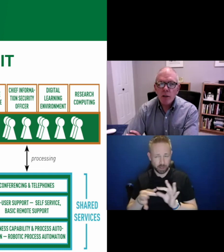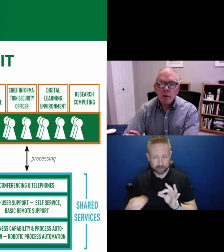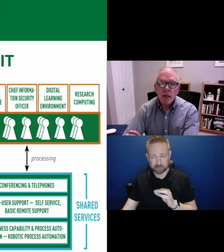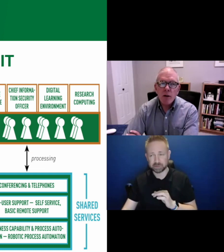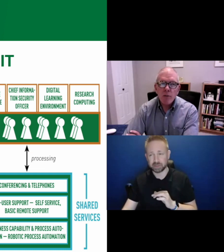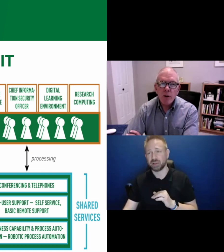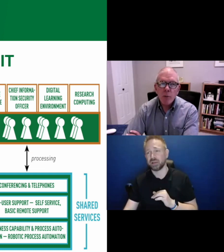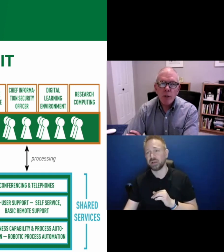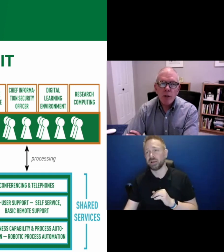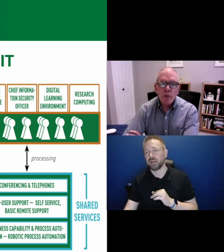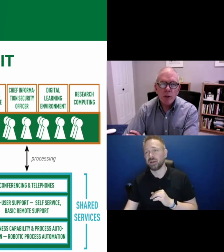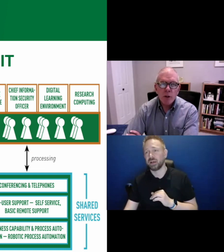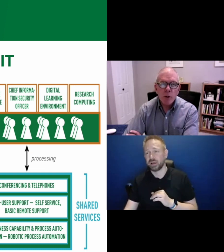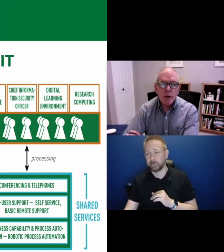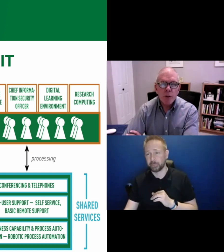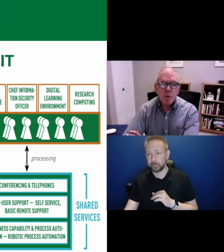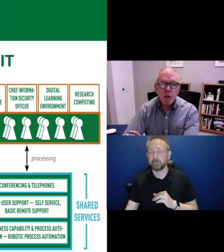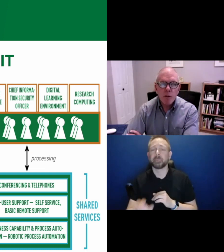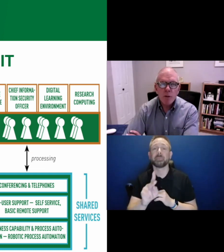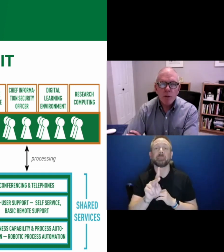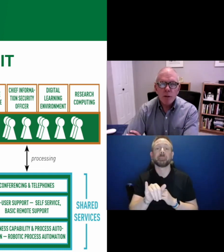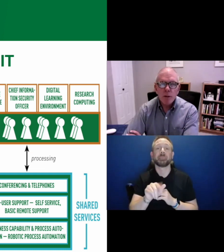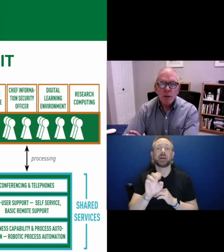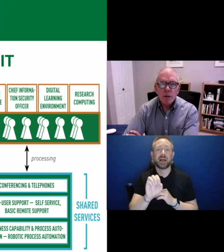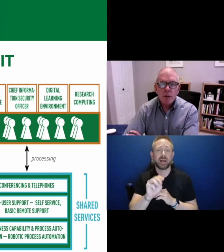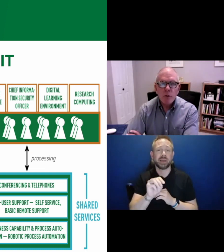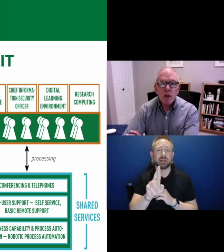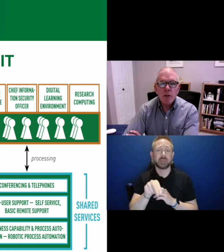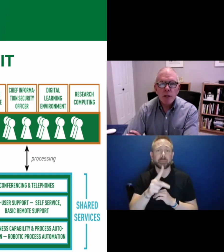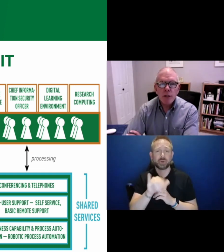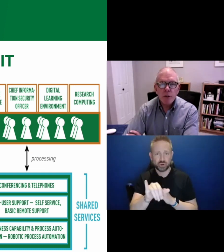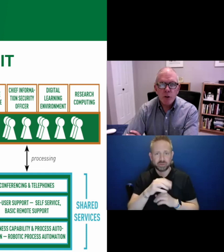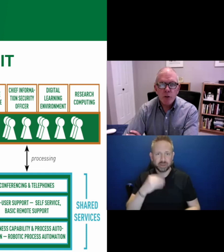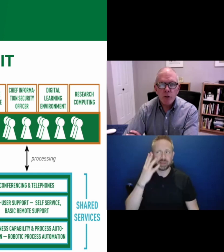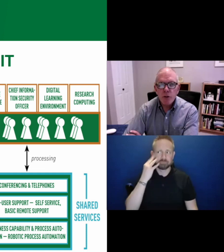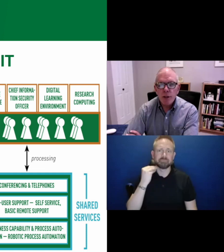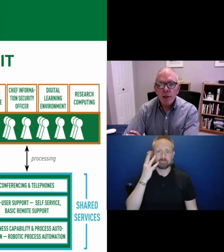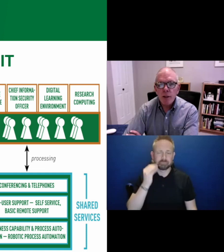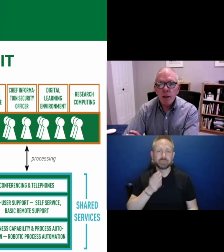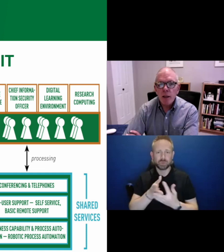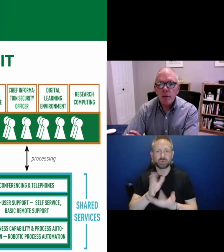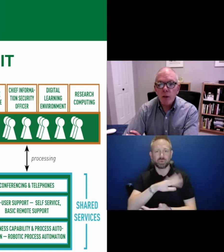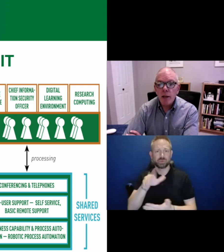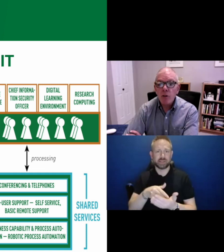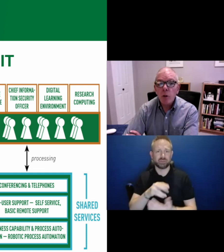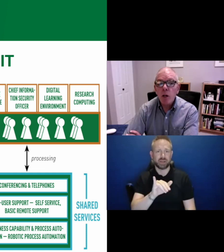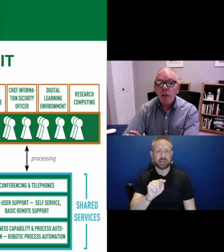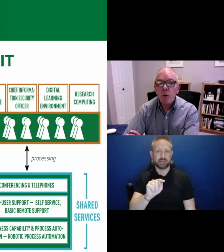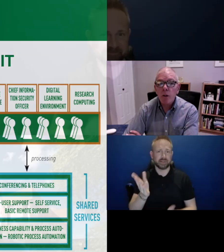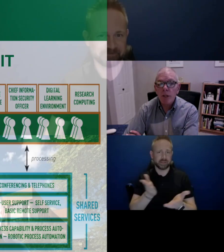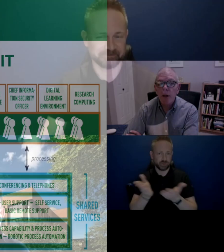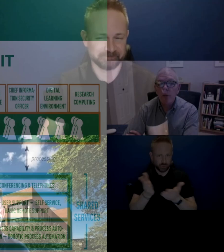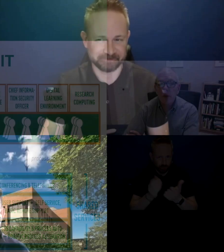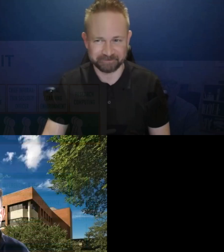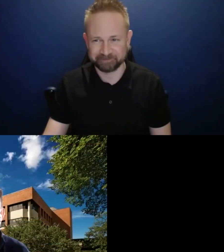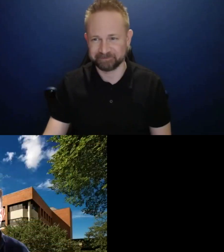gotten a fair bit of experience with centralized IT services and has some comments for